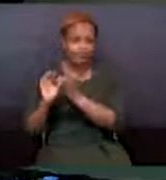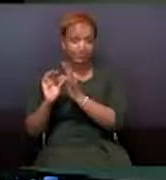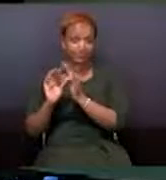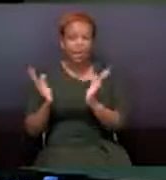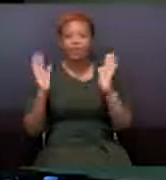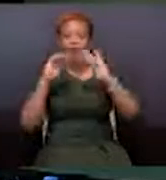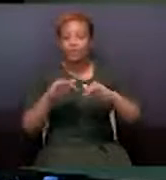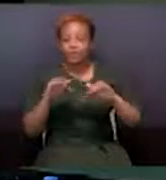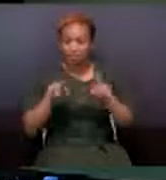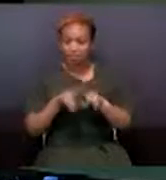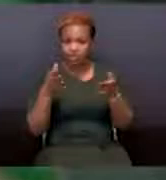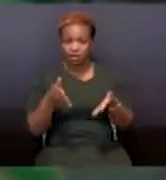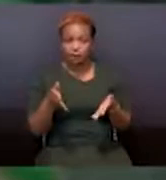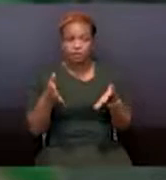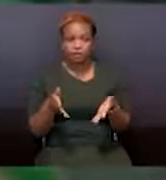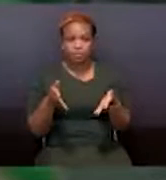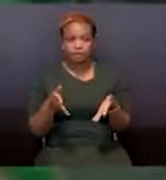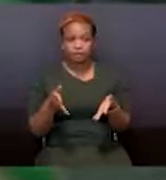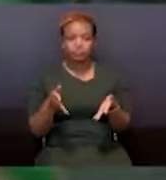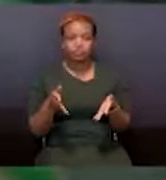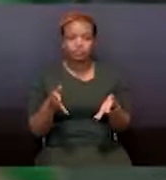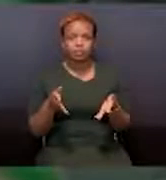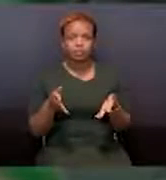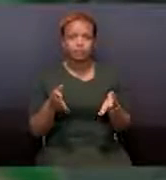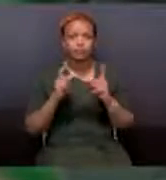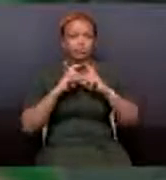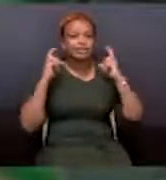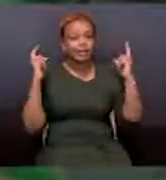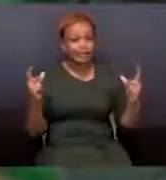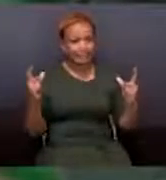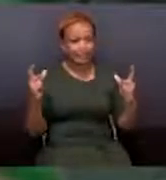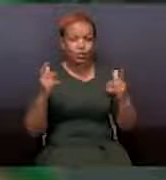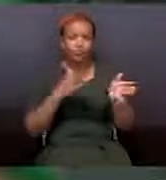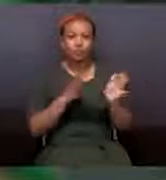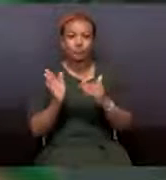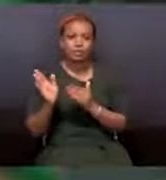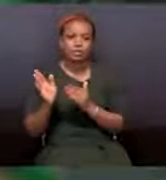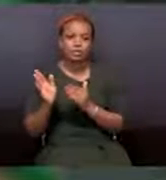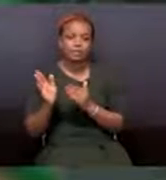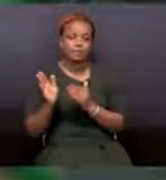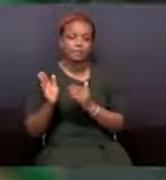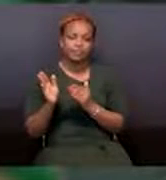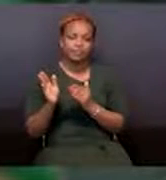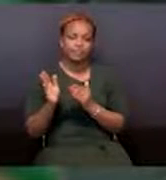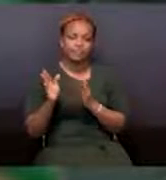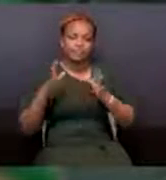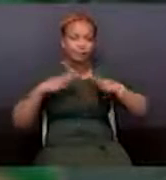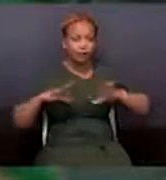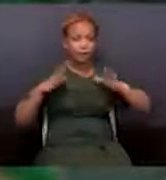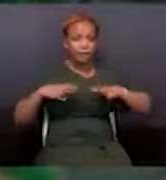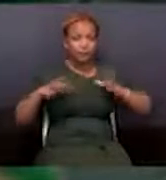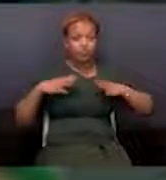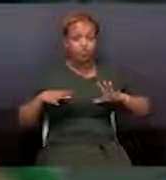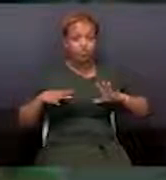conference like this one, a summit like this one, is a great opportunity for people to